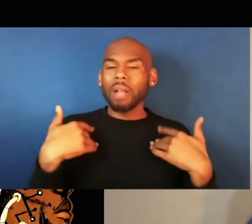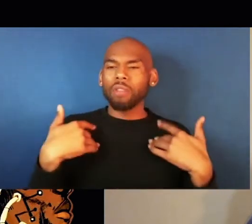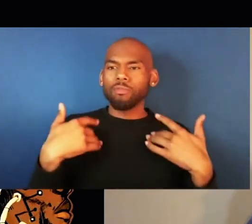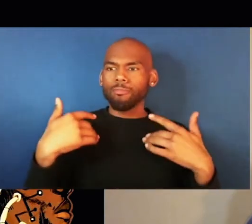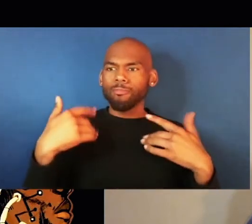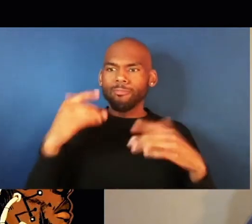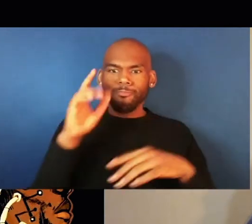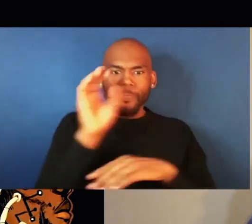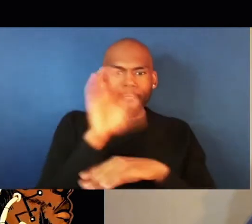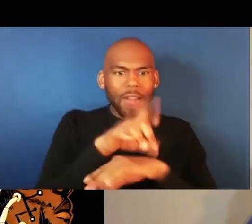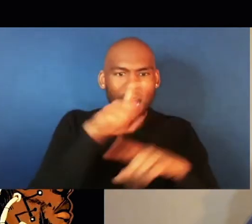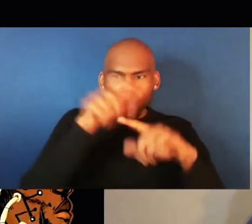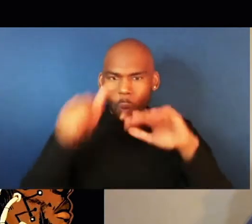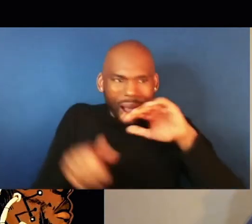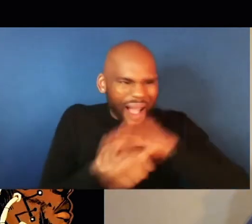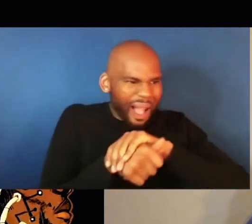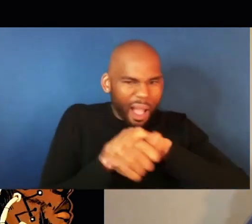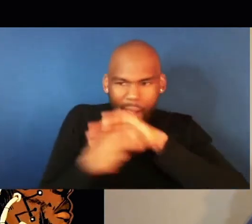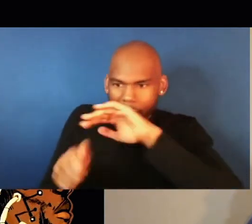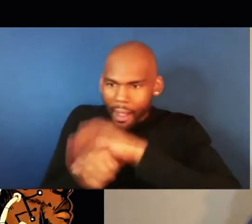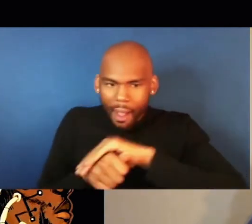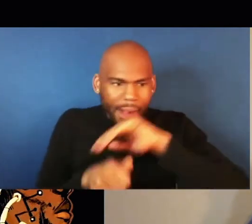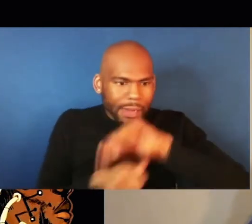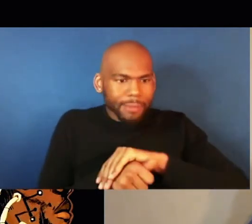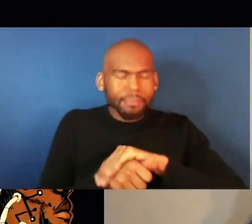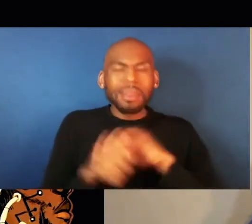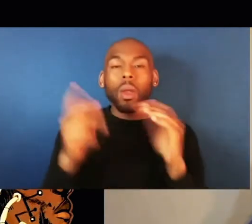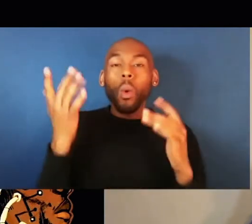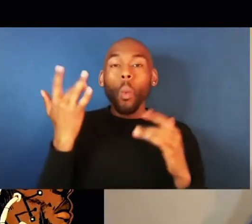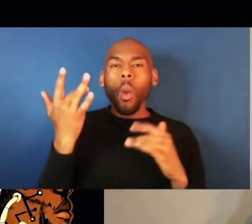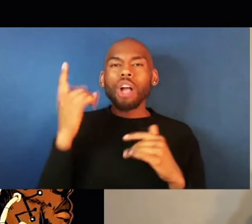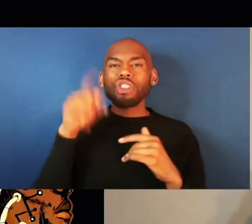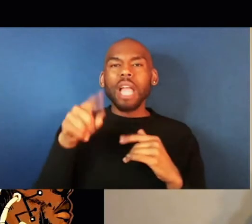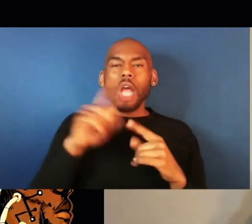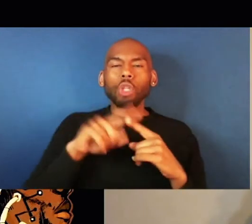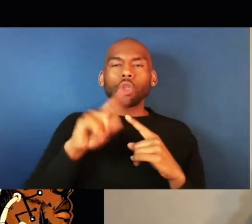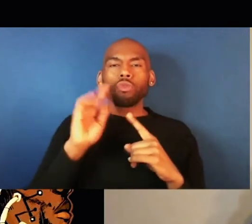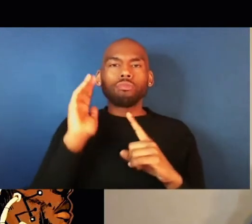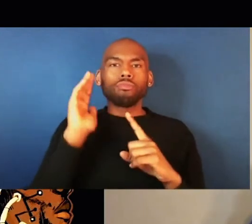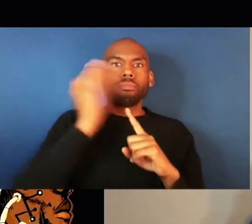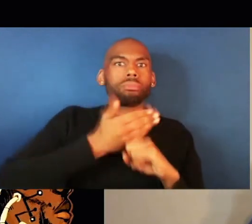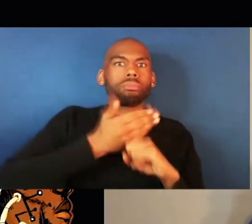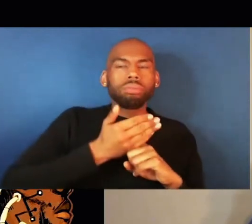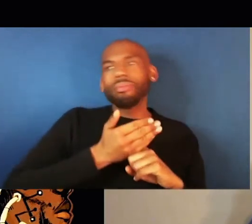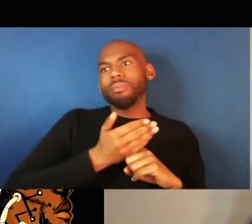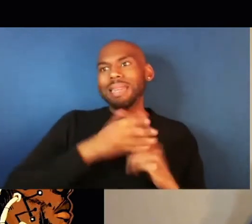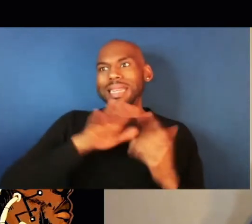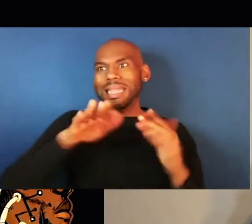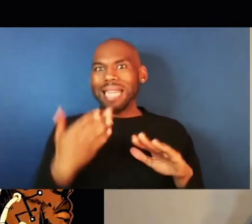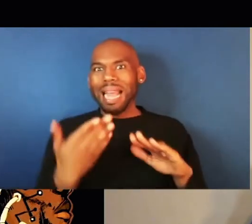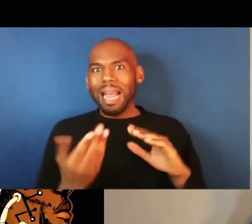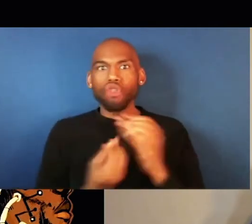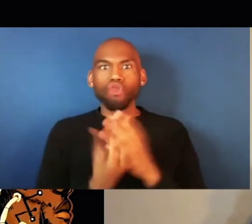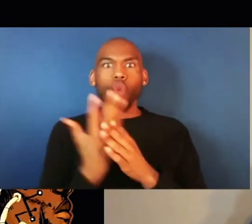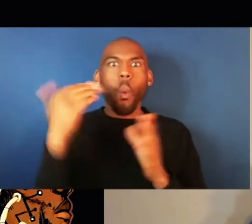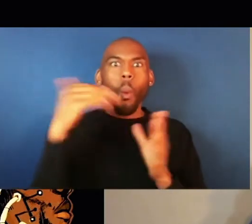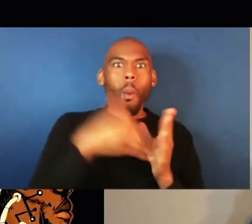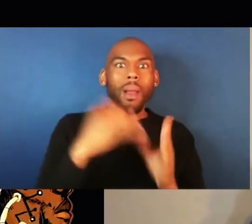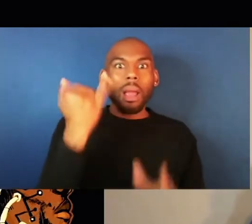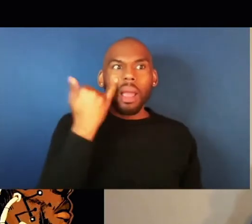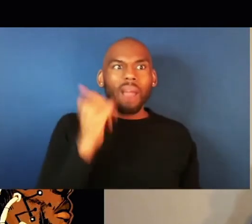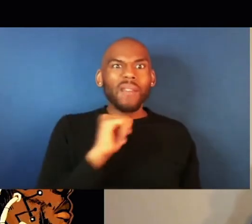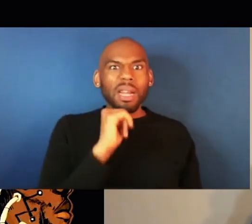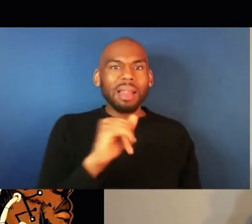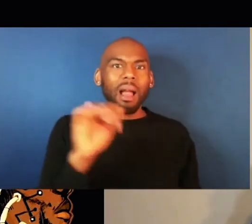has to hide herself maybe could be considered, you know, because she basically has to pretend to grow old and die over and over and over again, because if